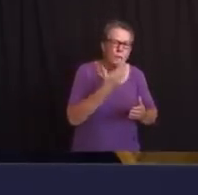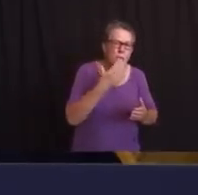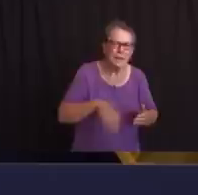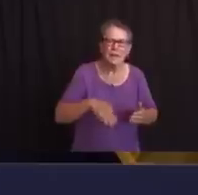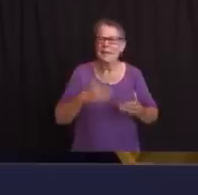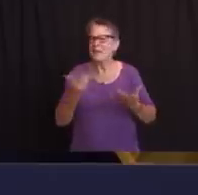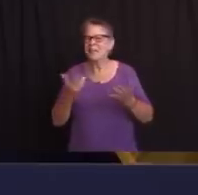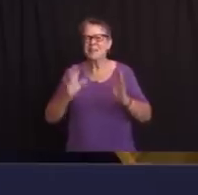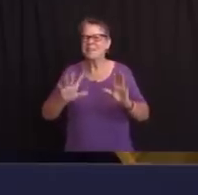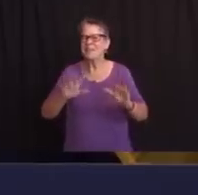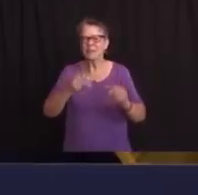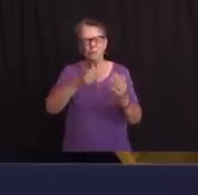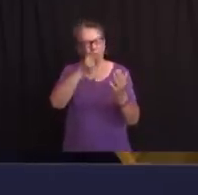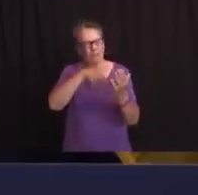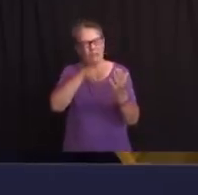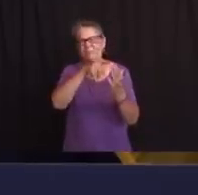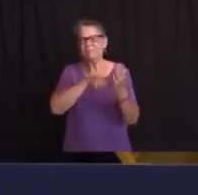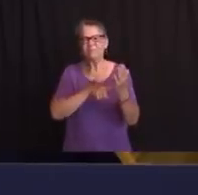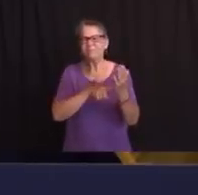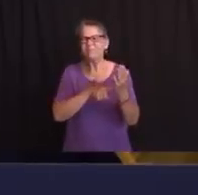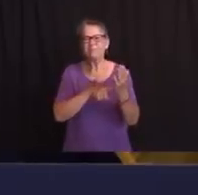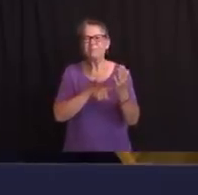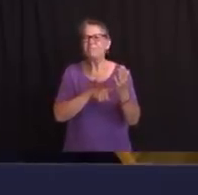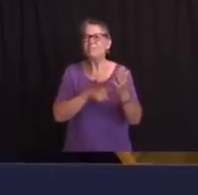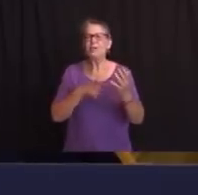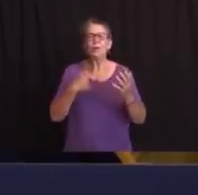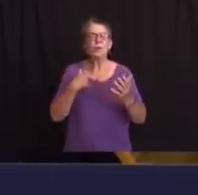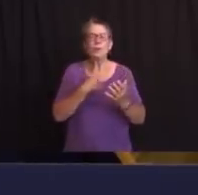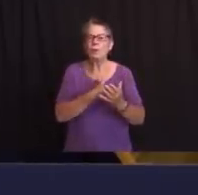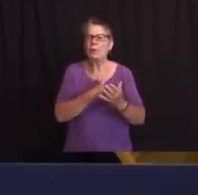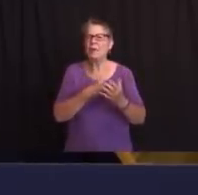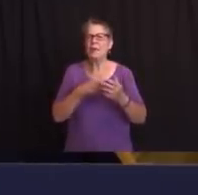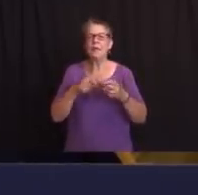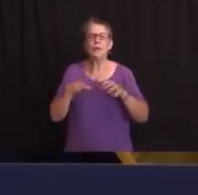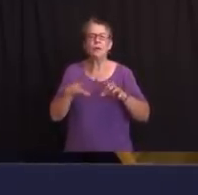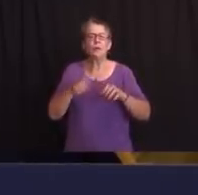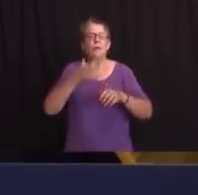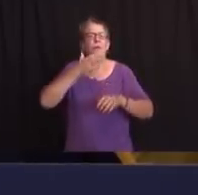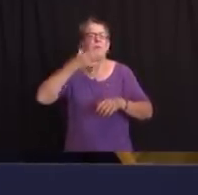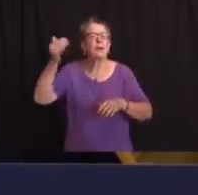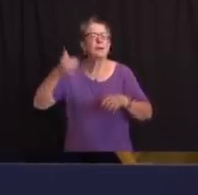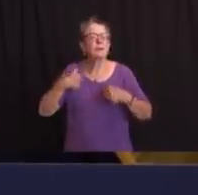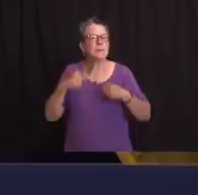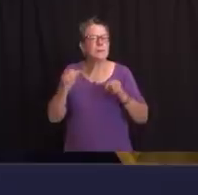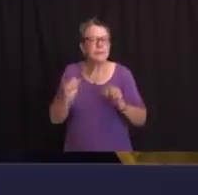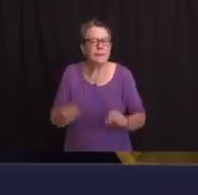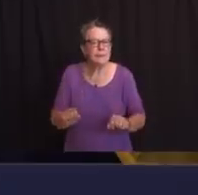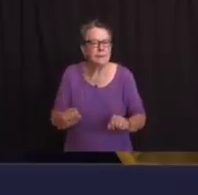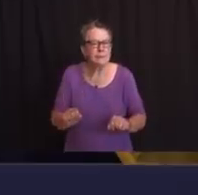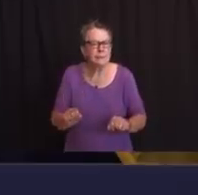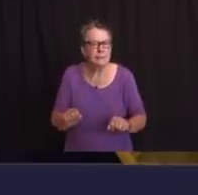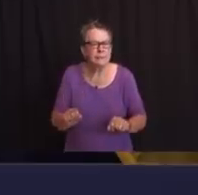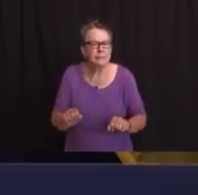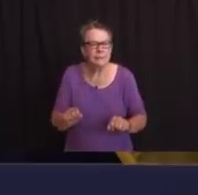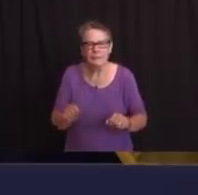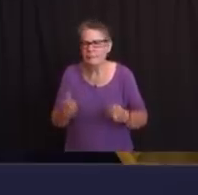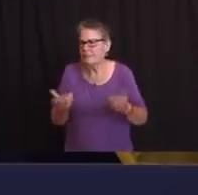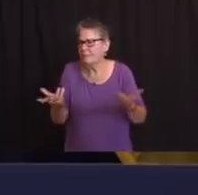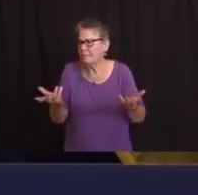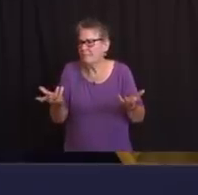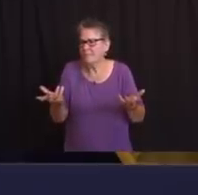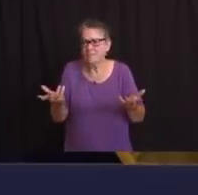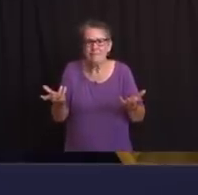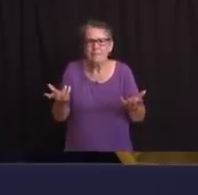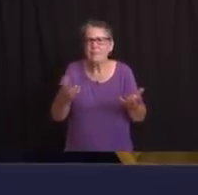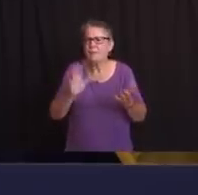all. We're doing the best we can based on the information we have, but let's not forget for 1 second that the virus